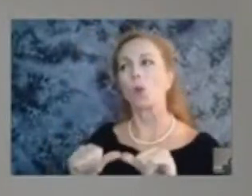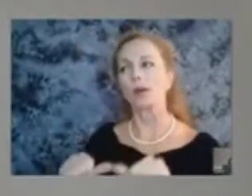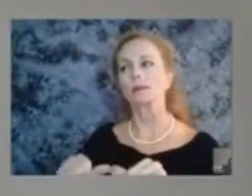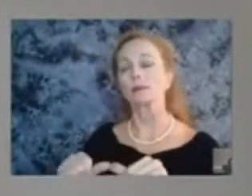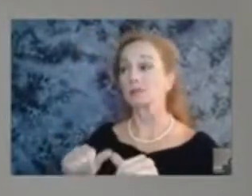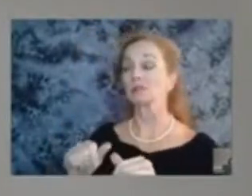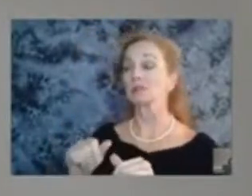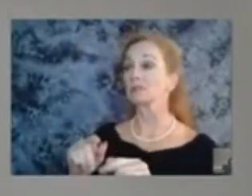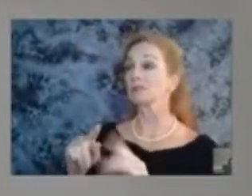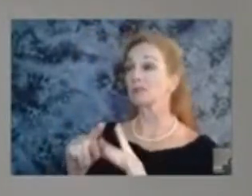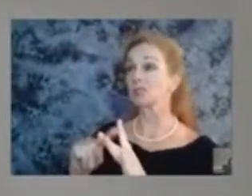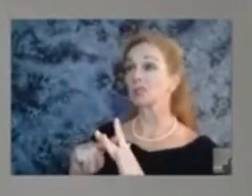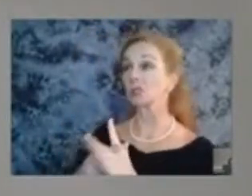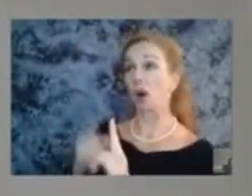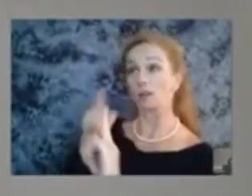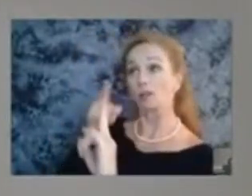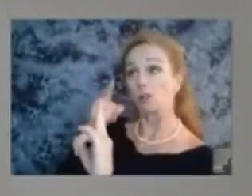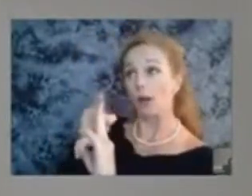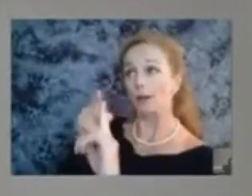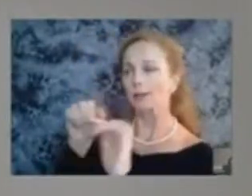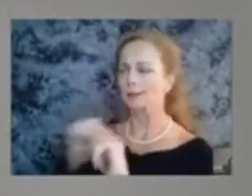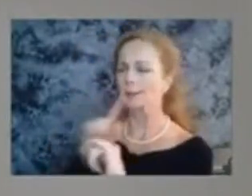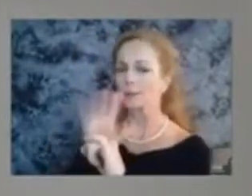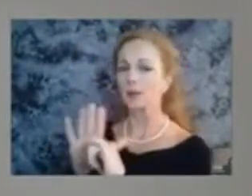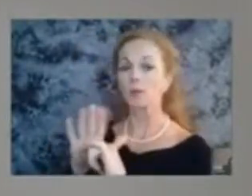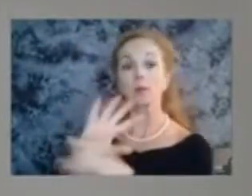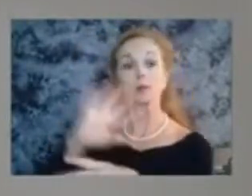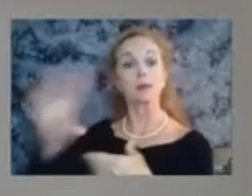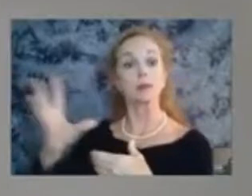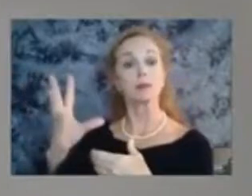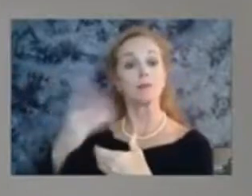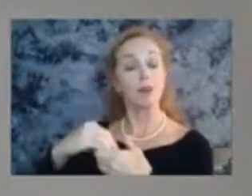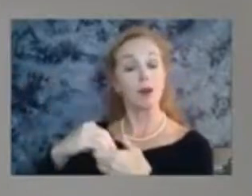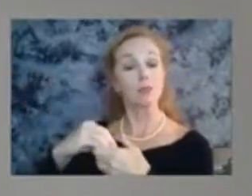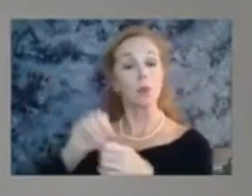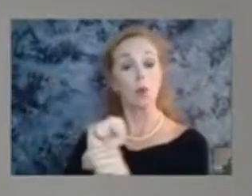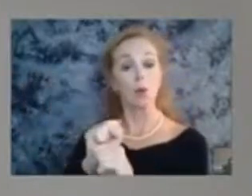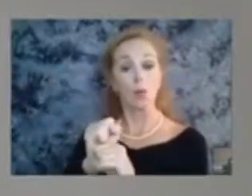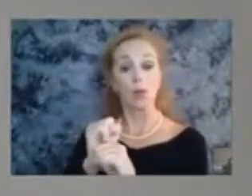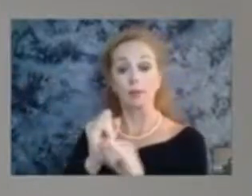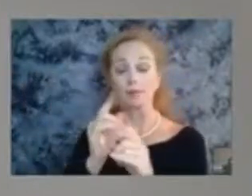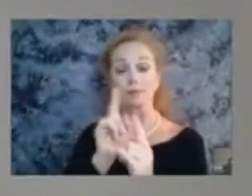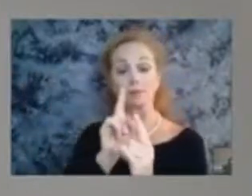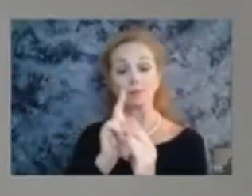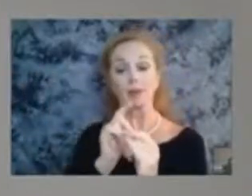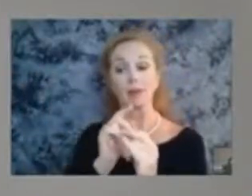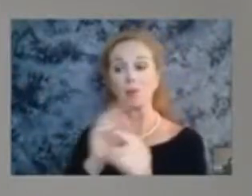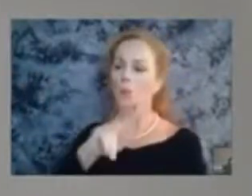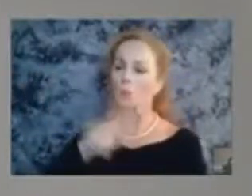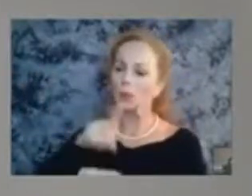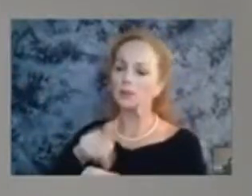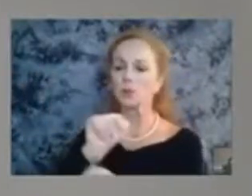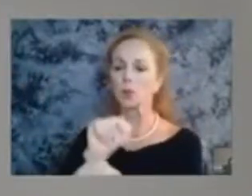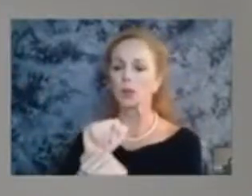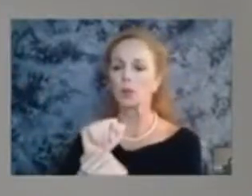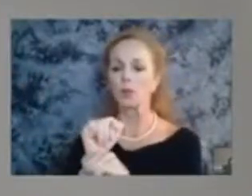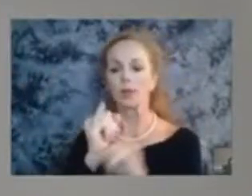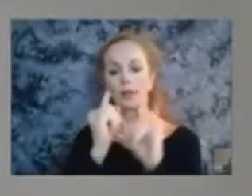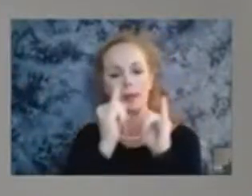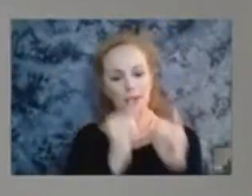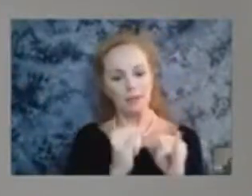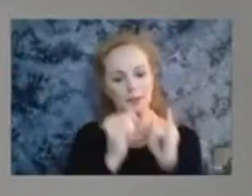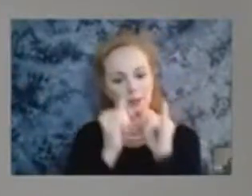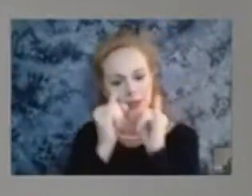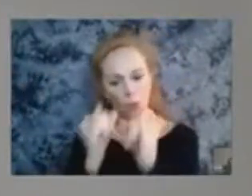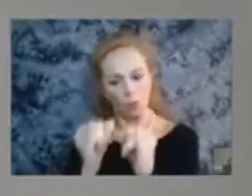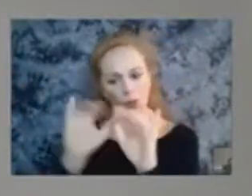Absolutely. But it involves, as you know, working with individual principals, working with individual classrooms and grade levels